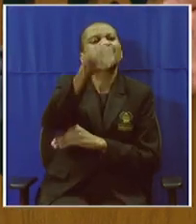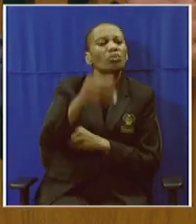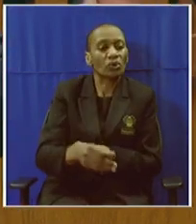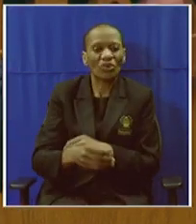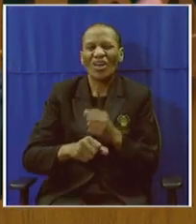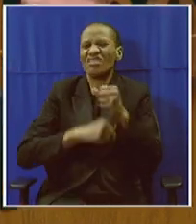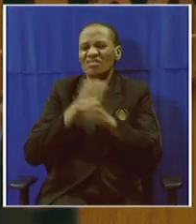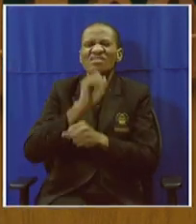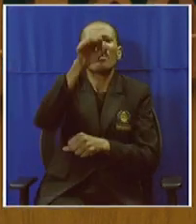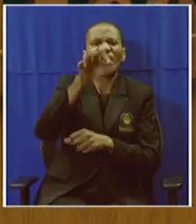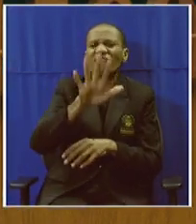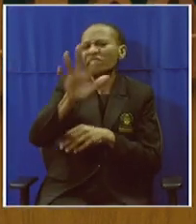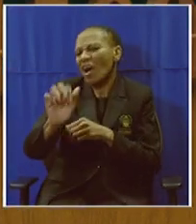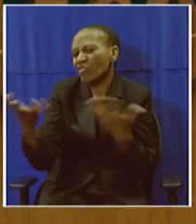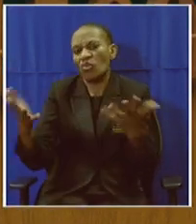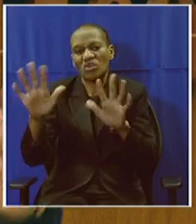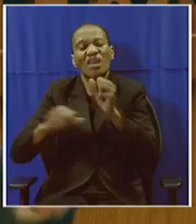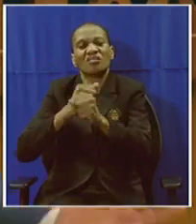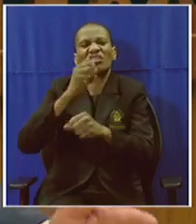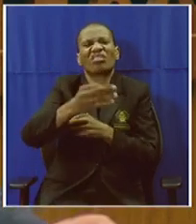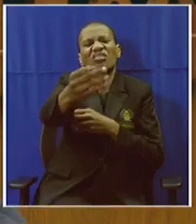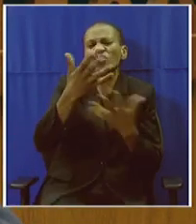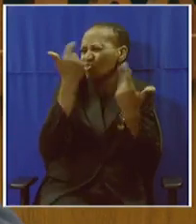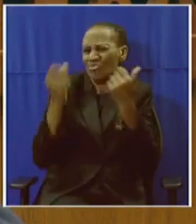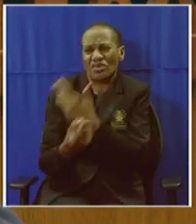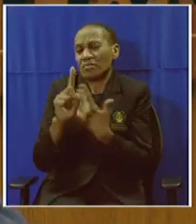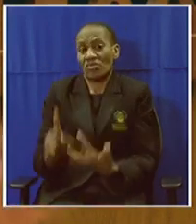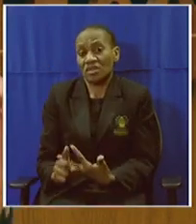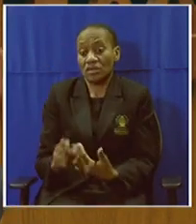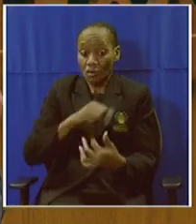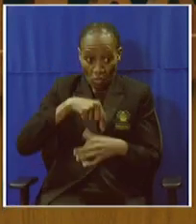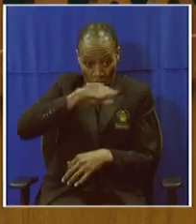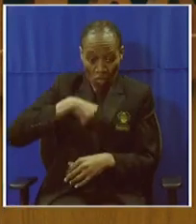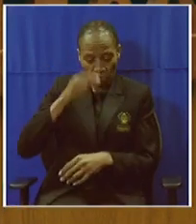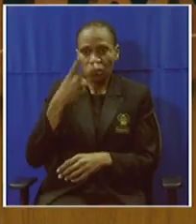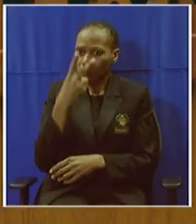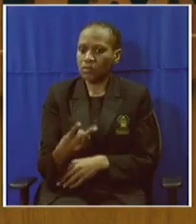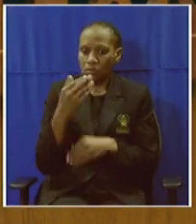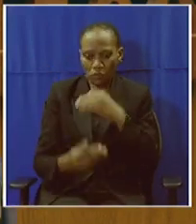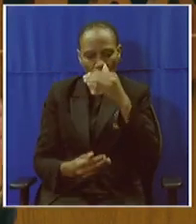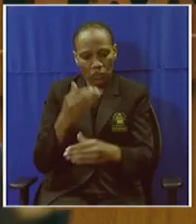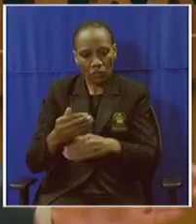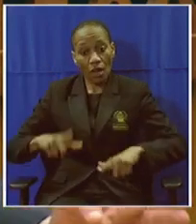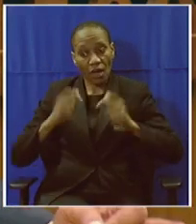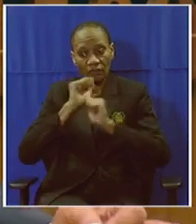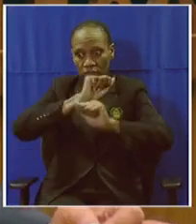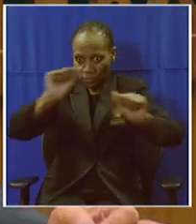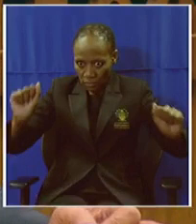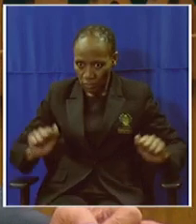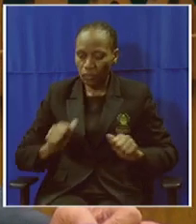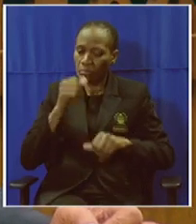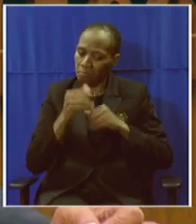year or in 5 or 10 years. And if we ignore this lesson, we will not live our life properly in the light of